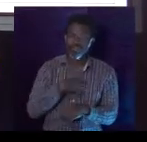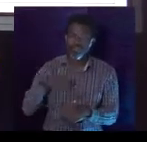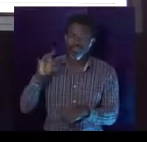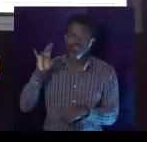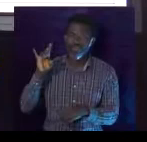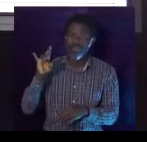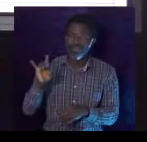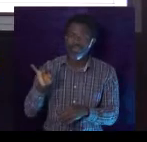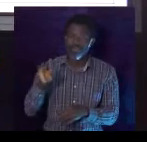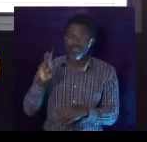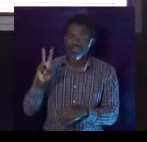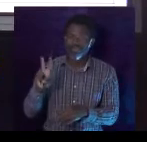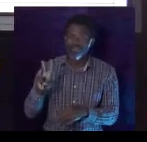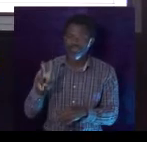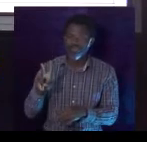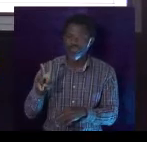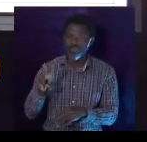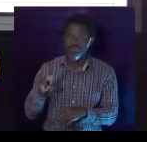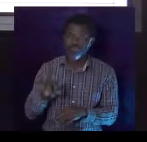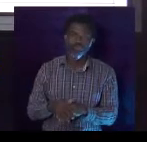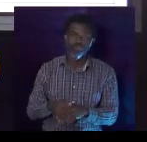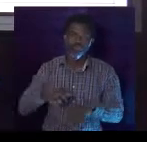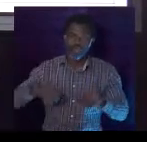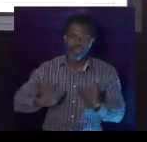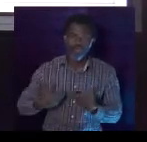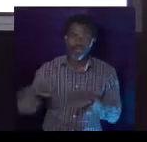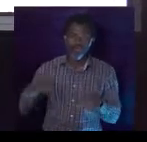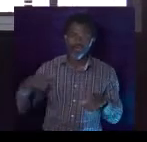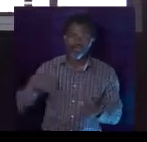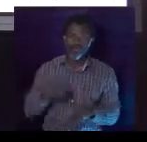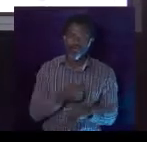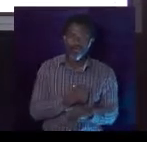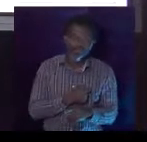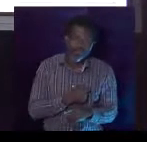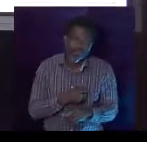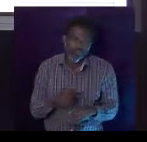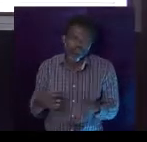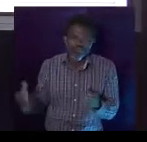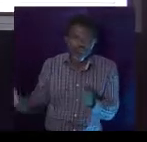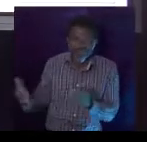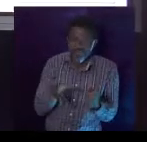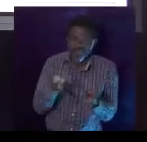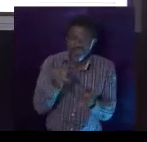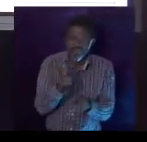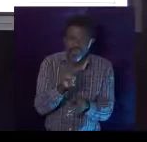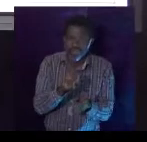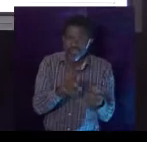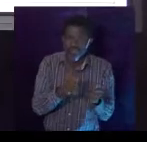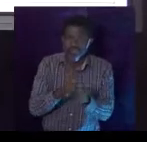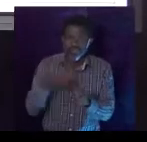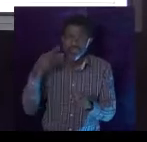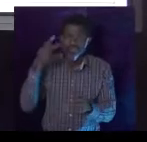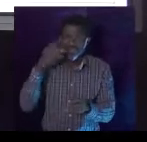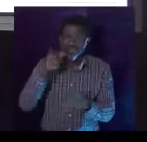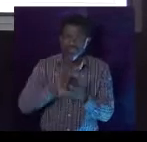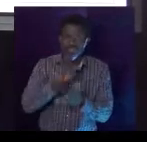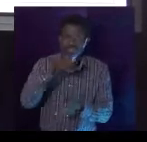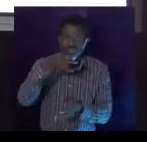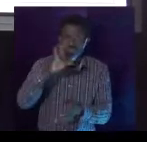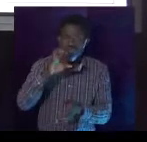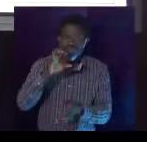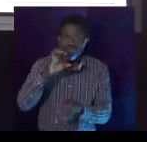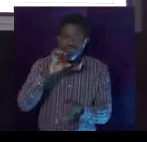water. So how do we now relate this? Let's go on. We now see that means that 100